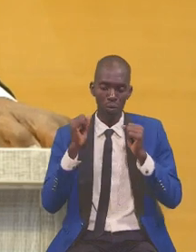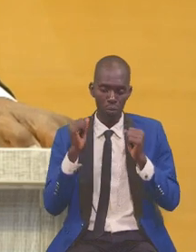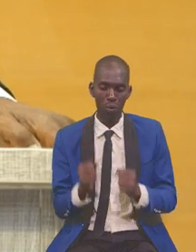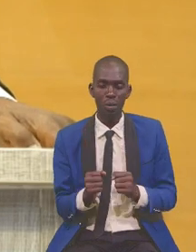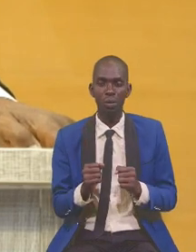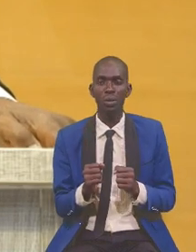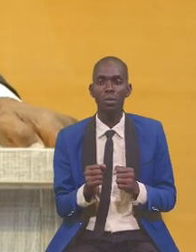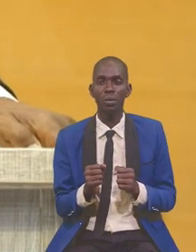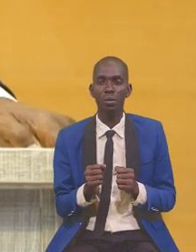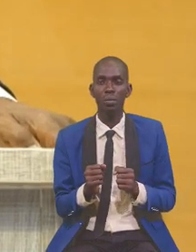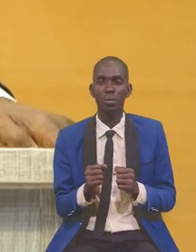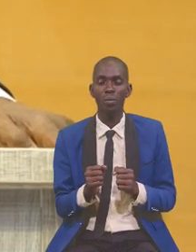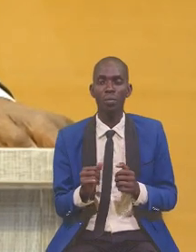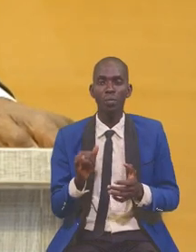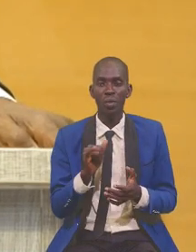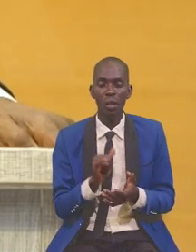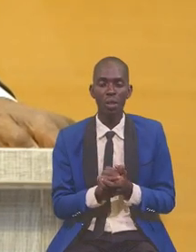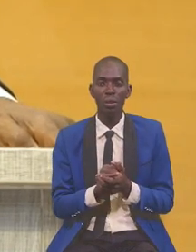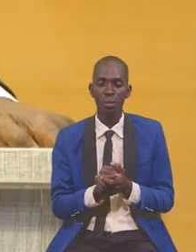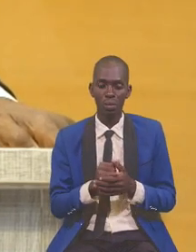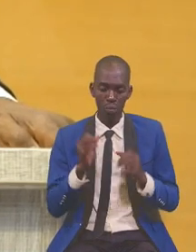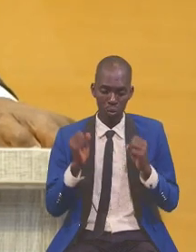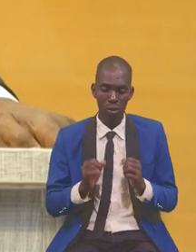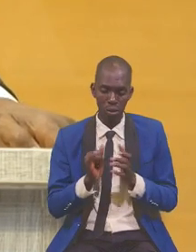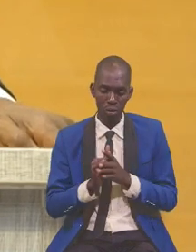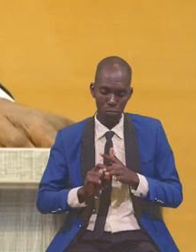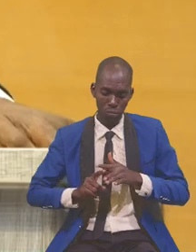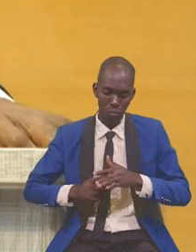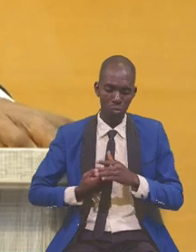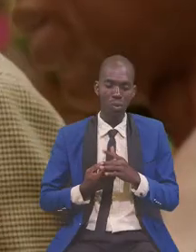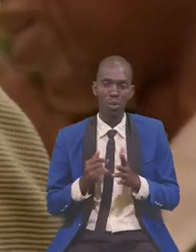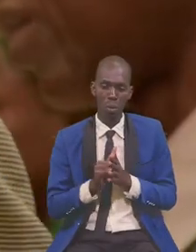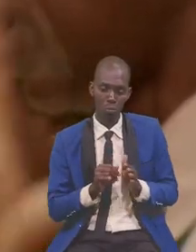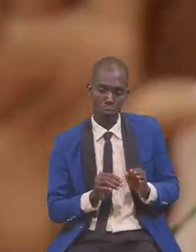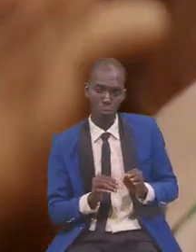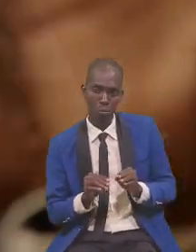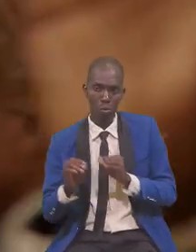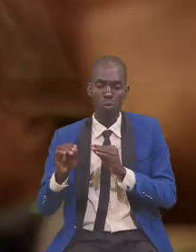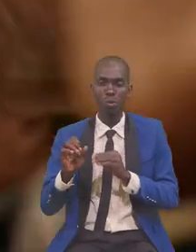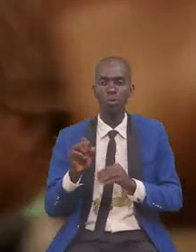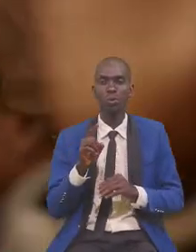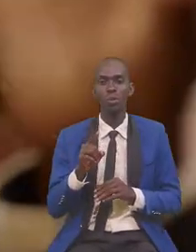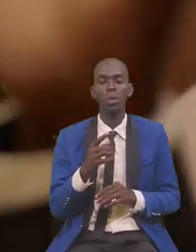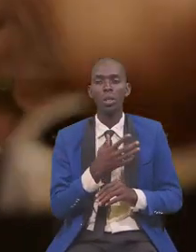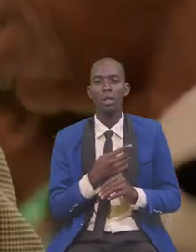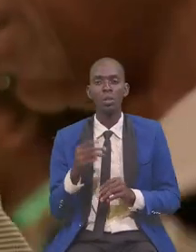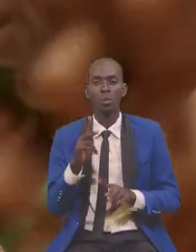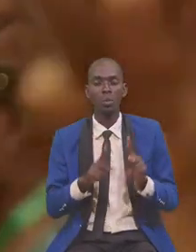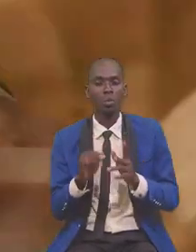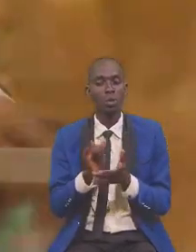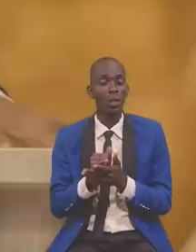power that activates you, that moves you. And the people who see